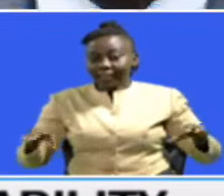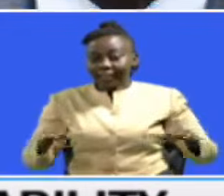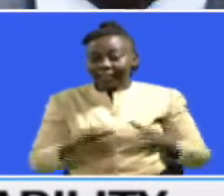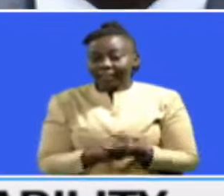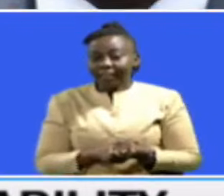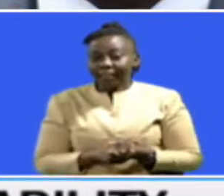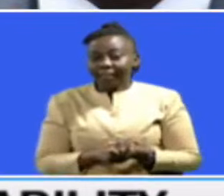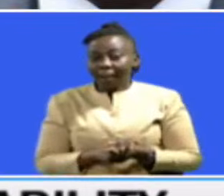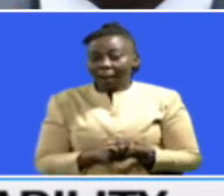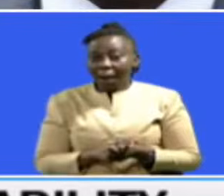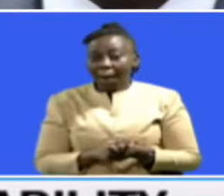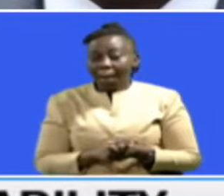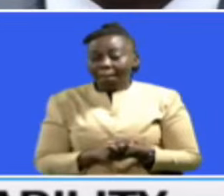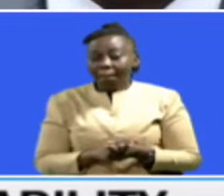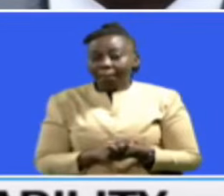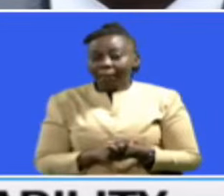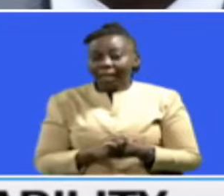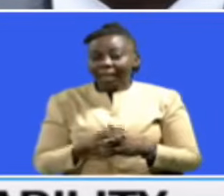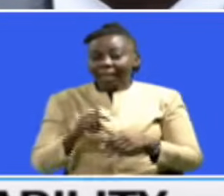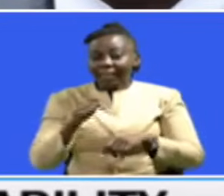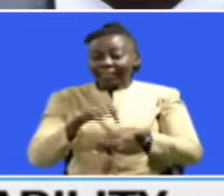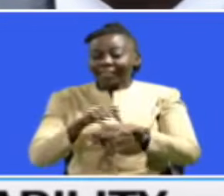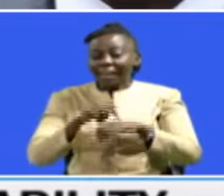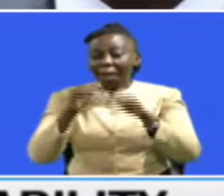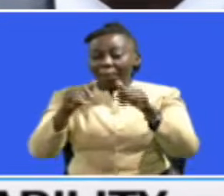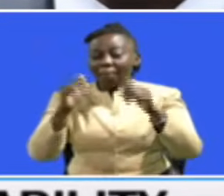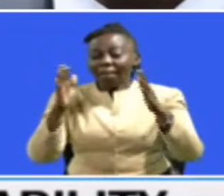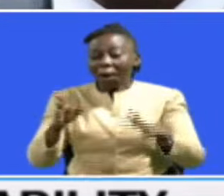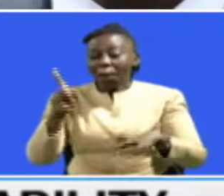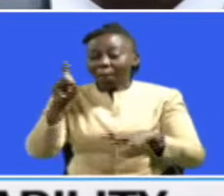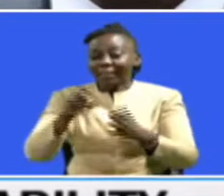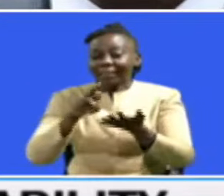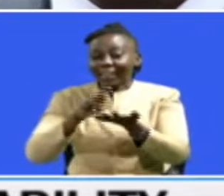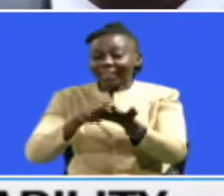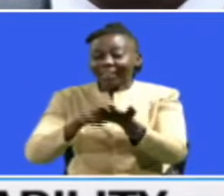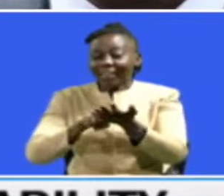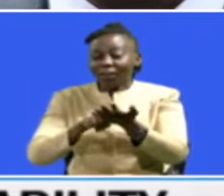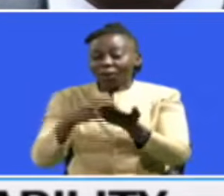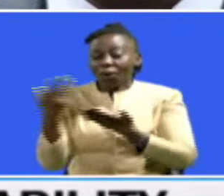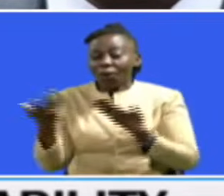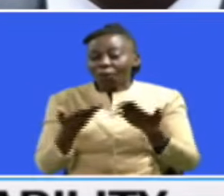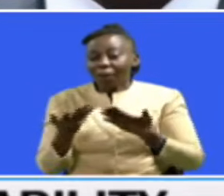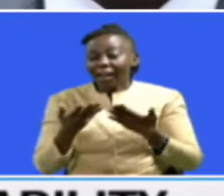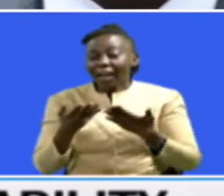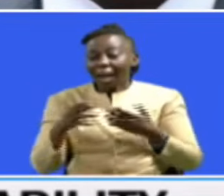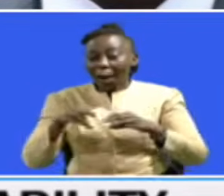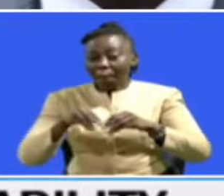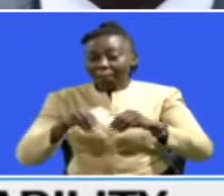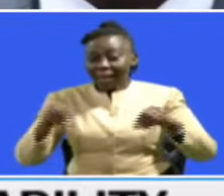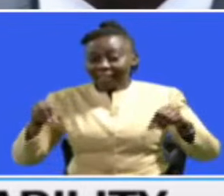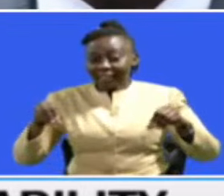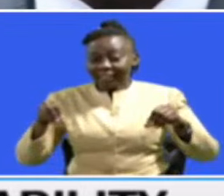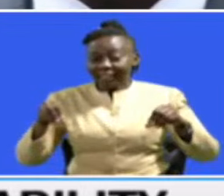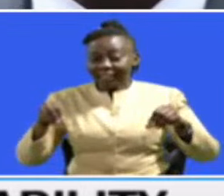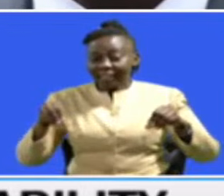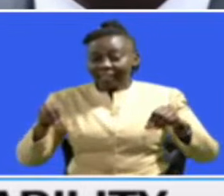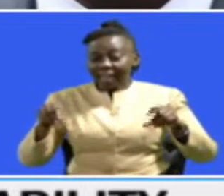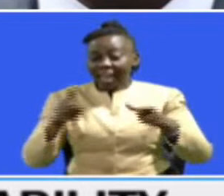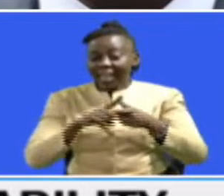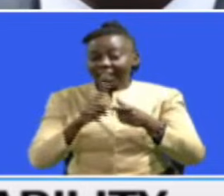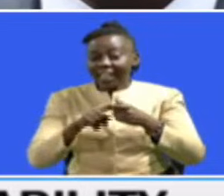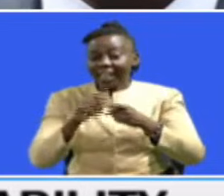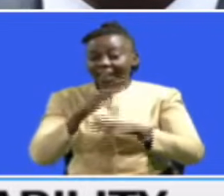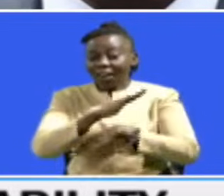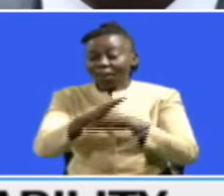When the farmer registers the block, he also registers when he planted, the variety he planted, then all